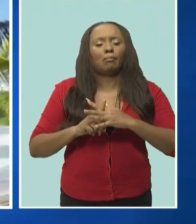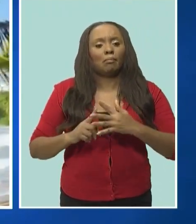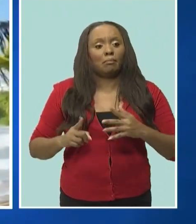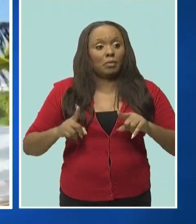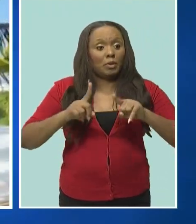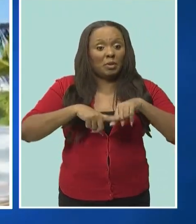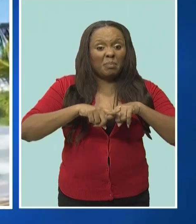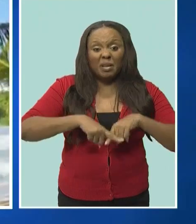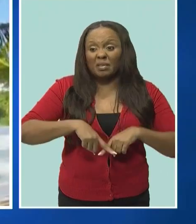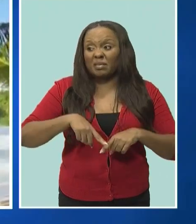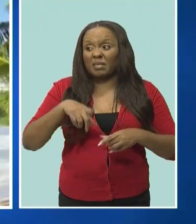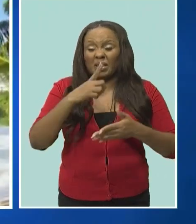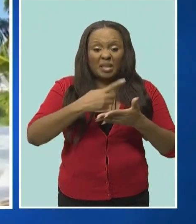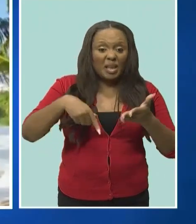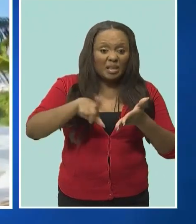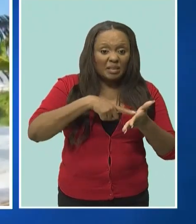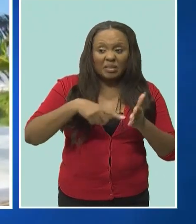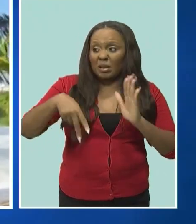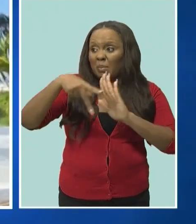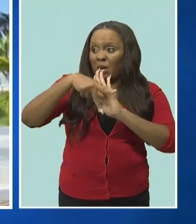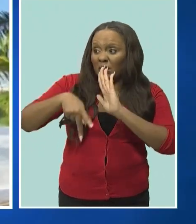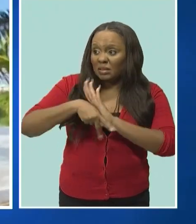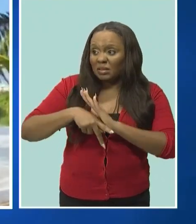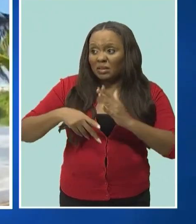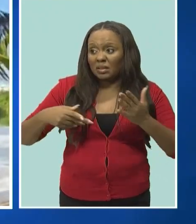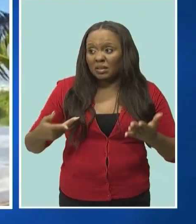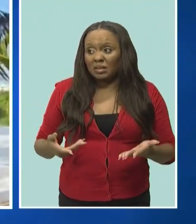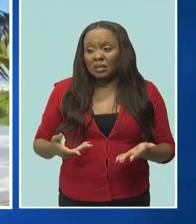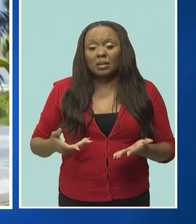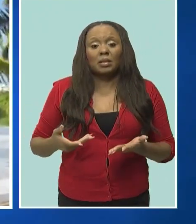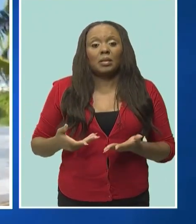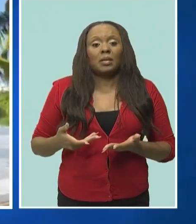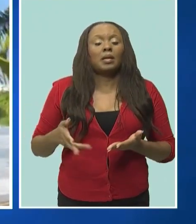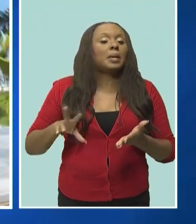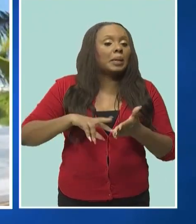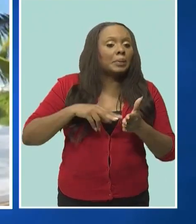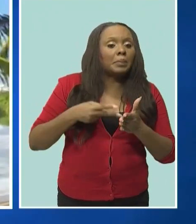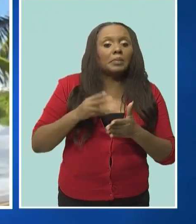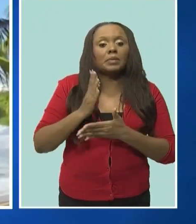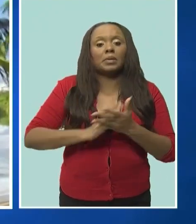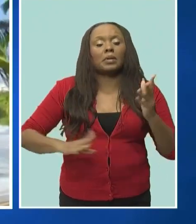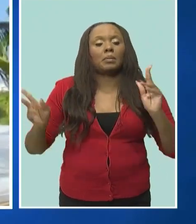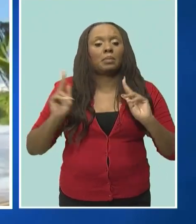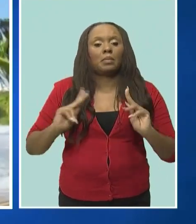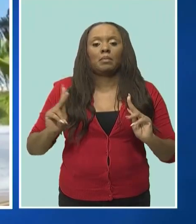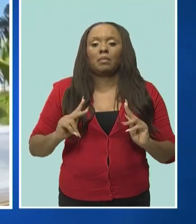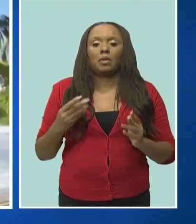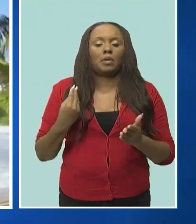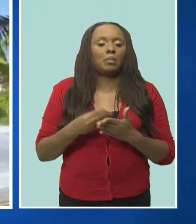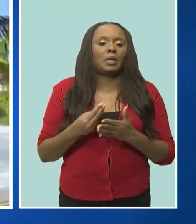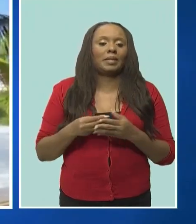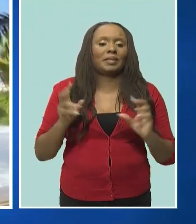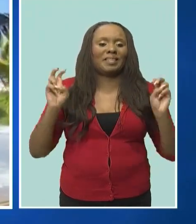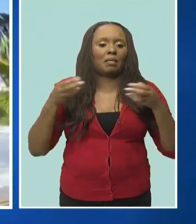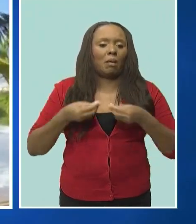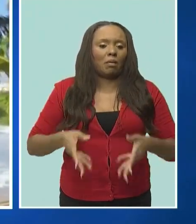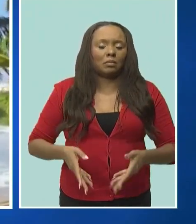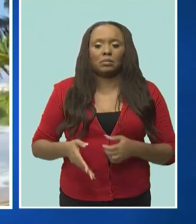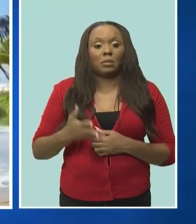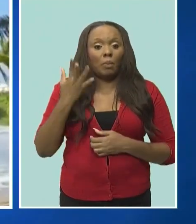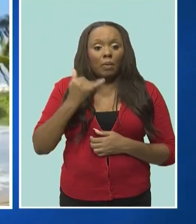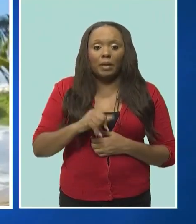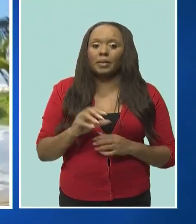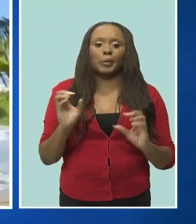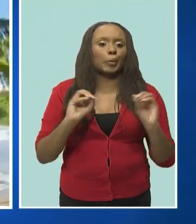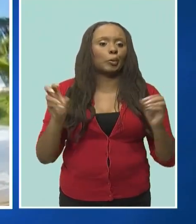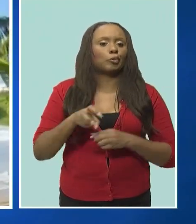type of cancellation policy with a particular supplier, would have meant that some persons would have lost money because they did not have travel insurance